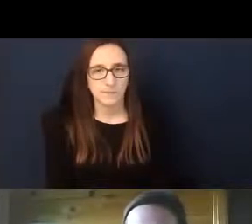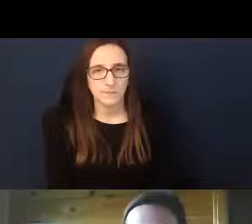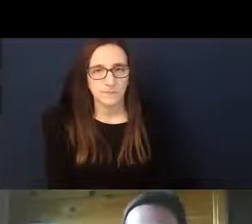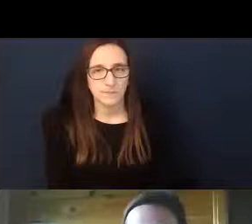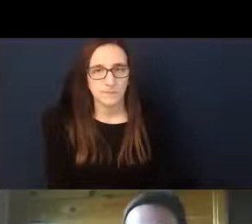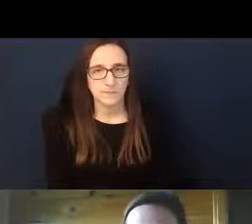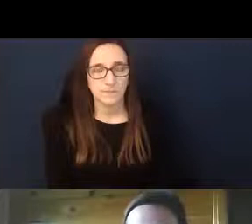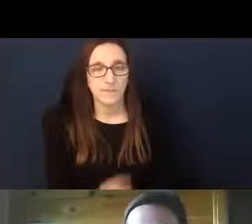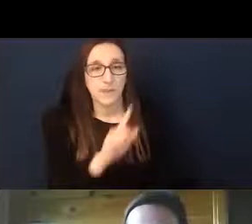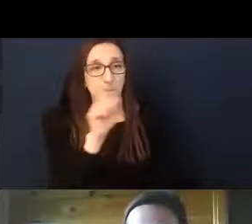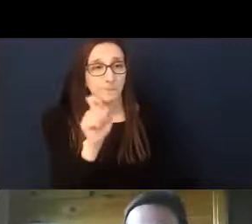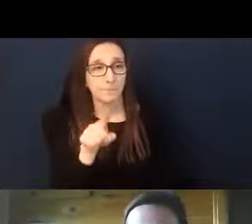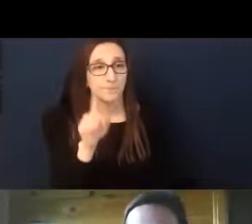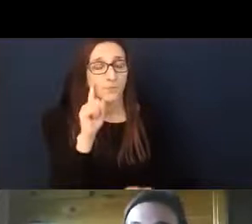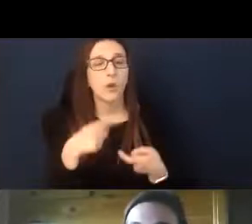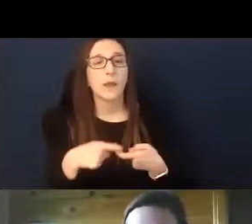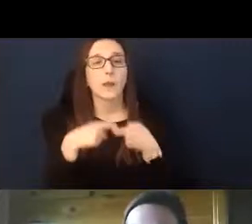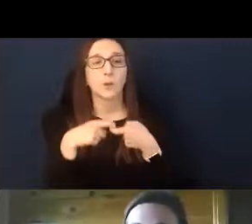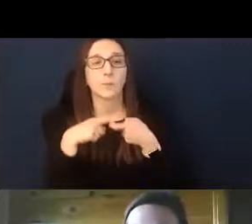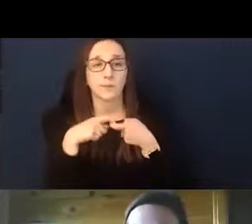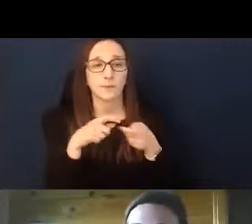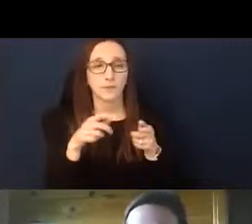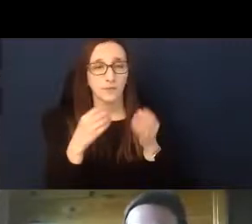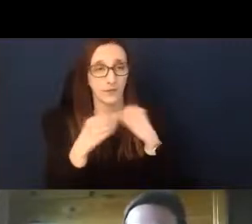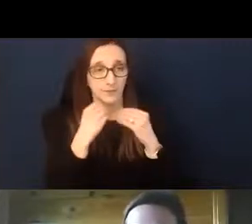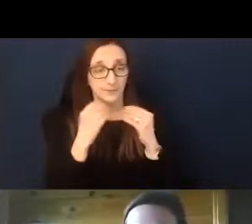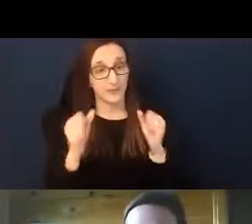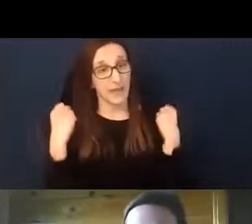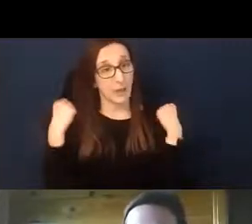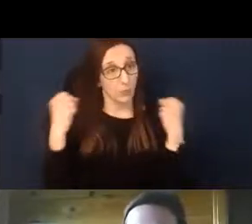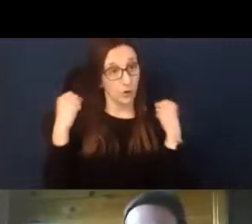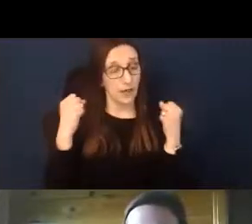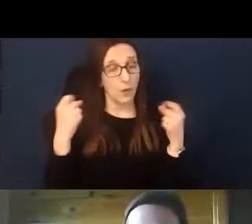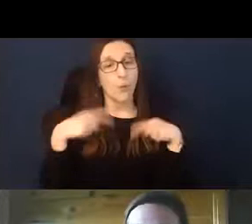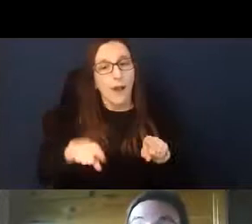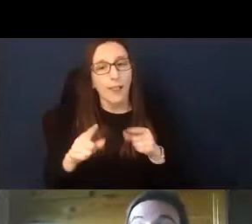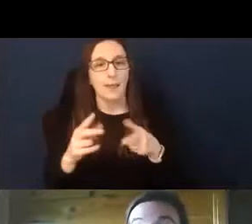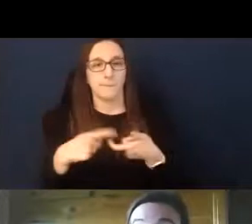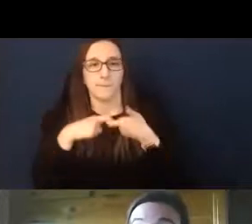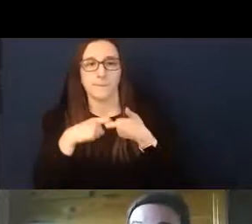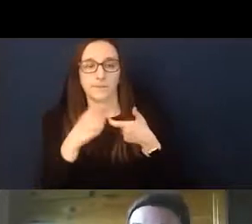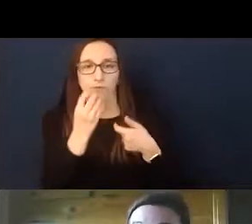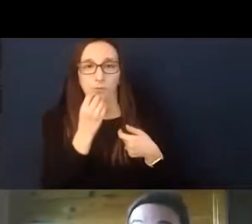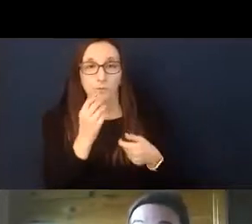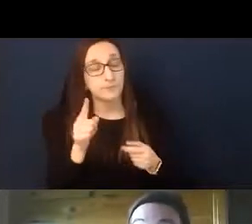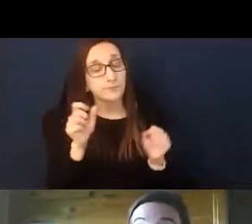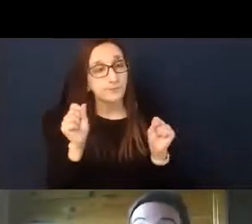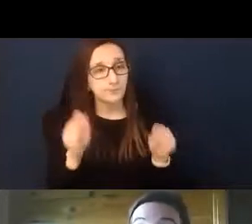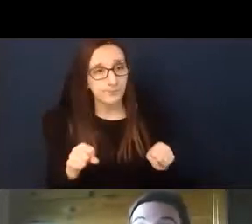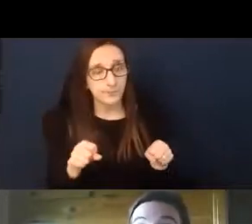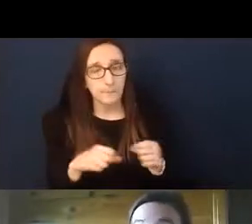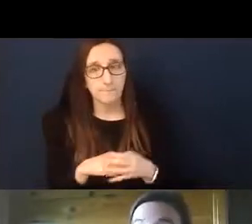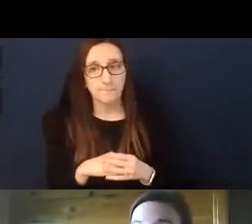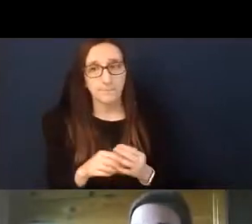a question for the intermittent fasting diet. Can I work out in a fasting state? You can.